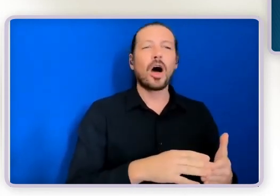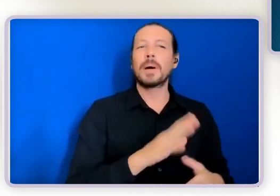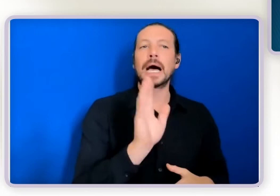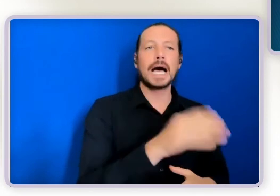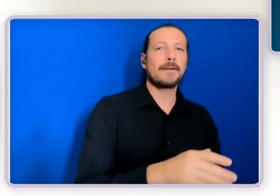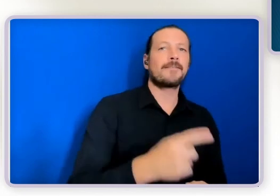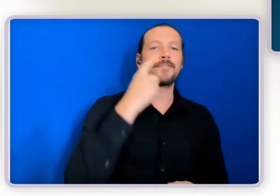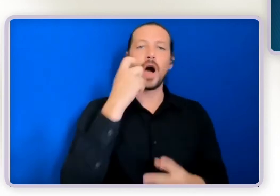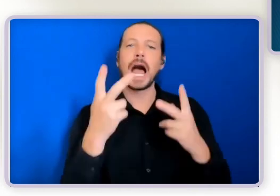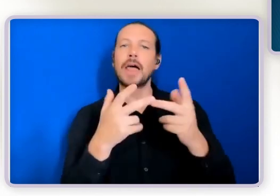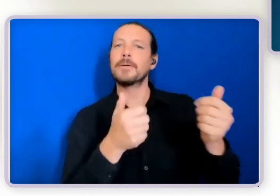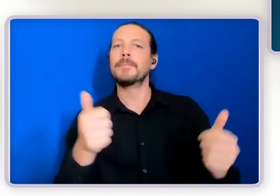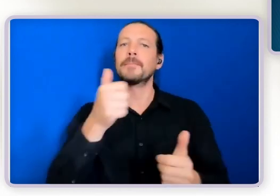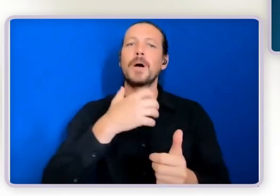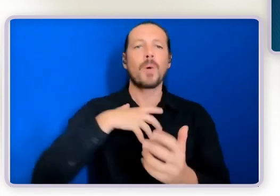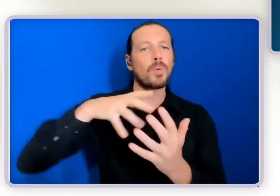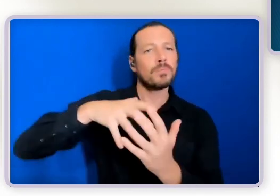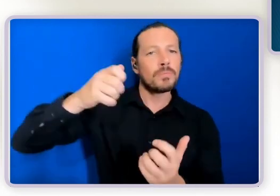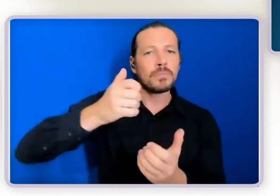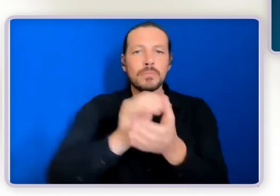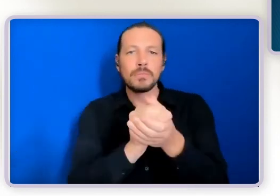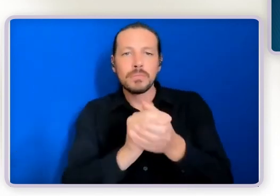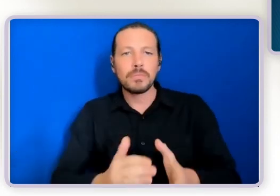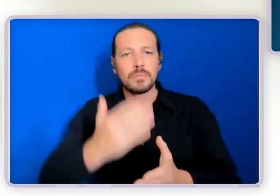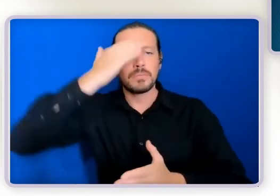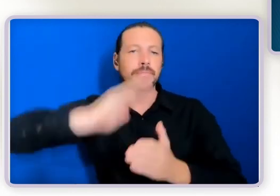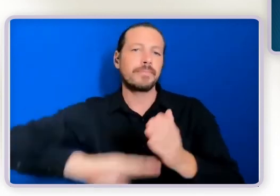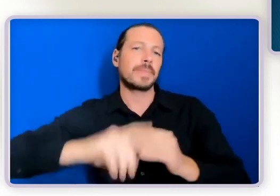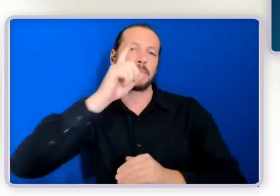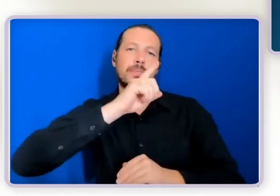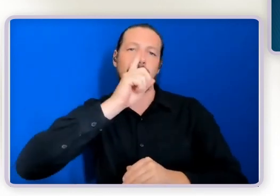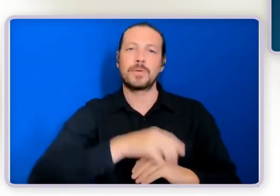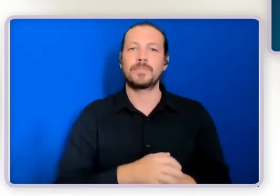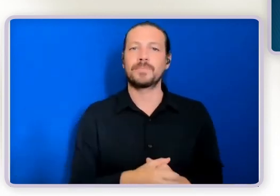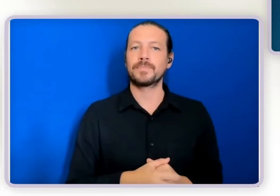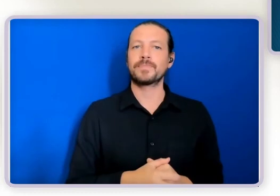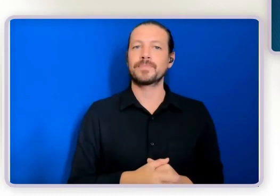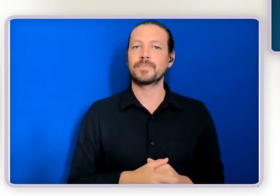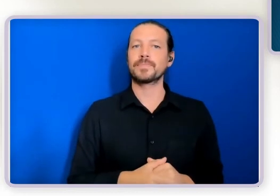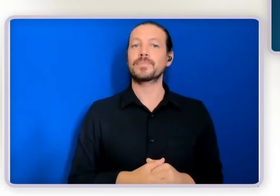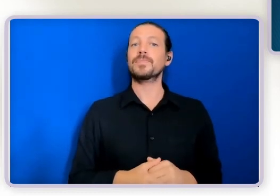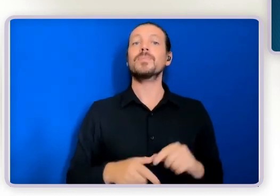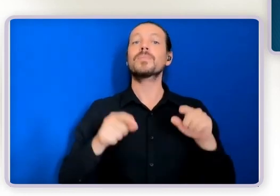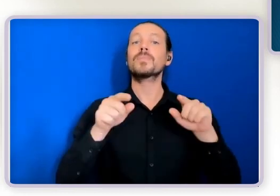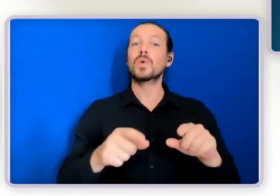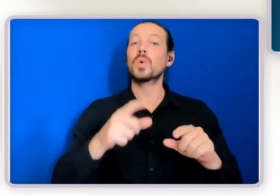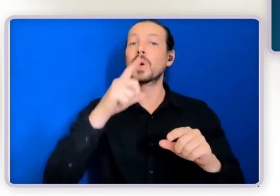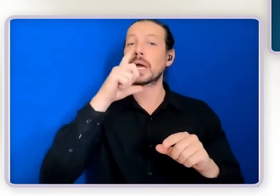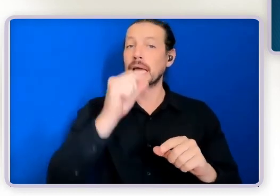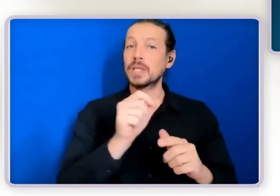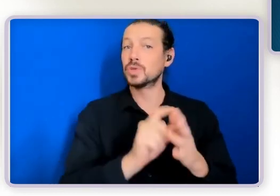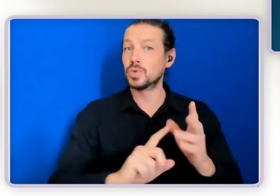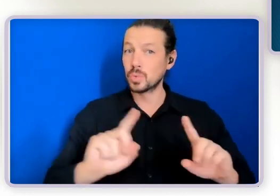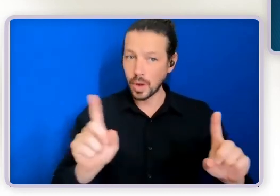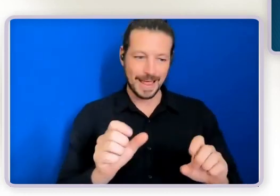So what preventative work can you do? You can ensure that your clients have a functional communication method, something